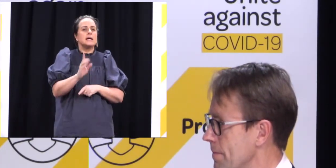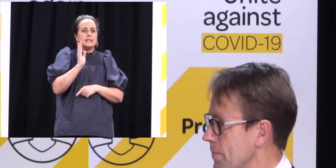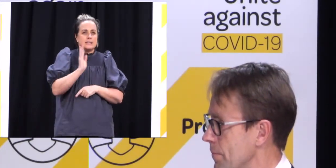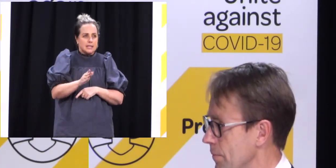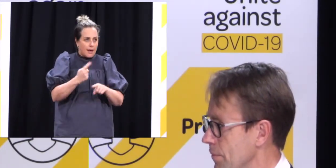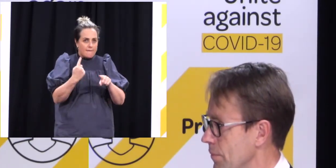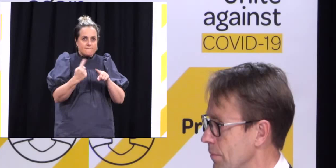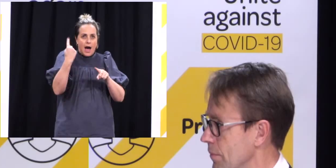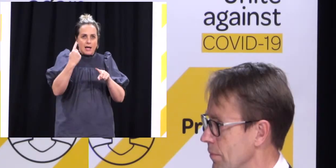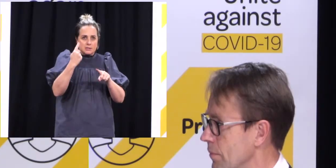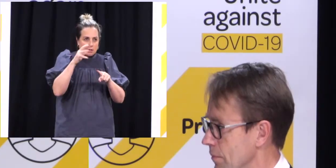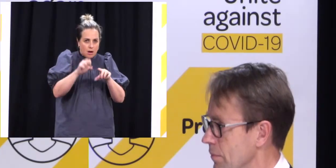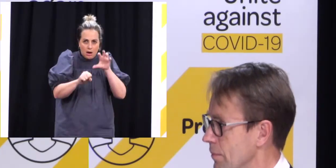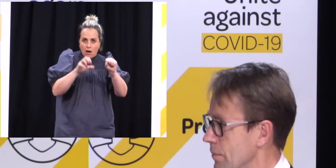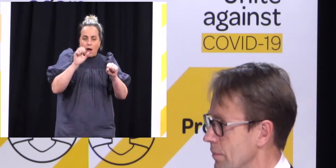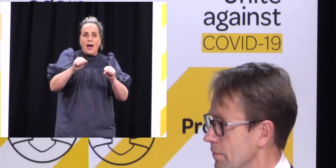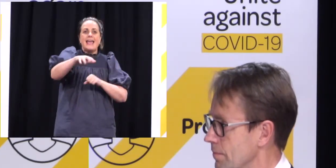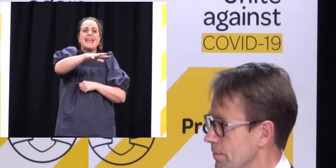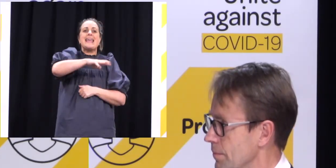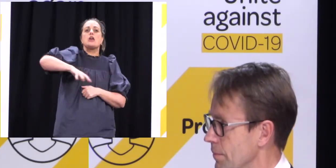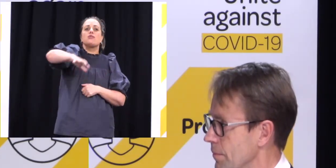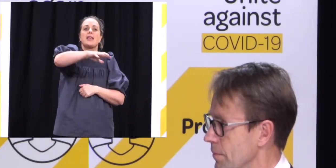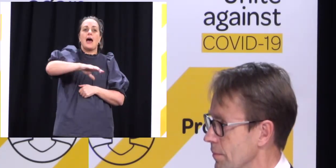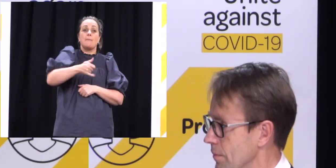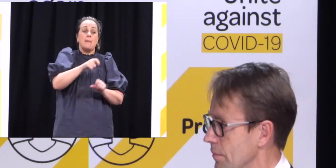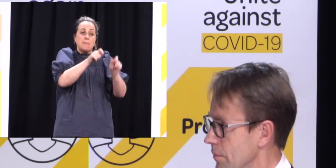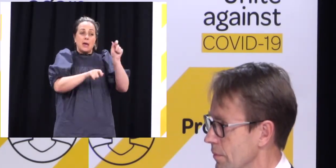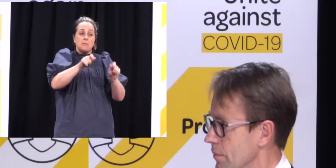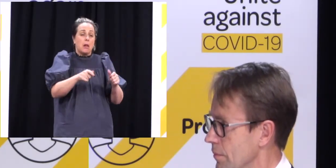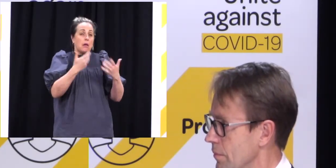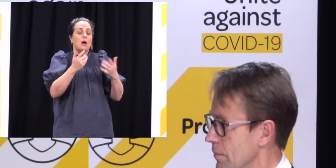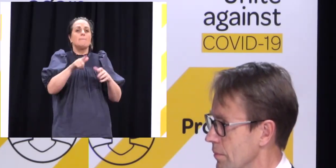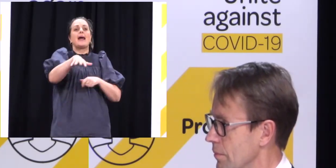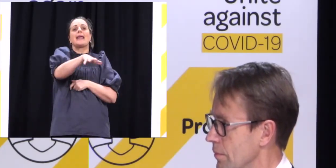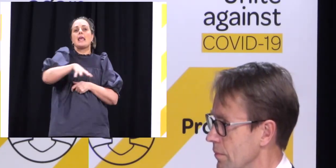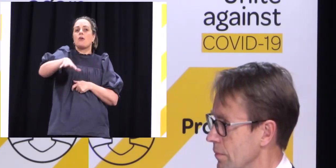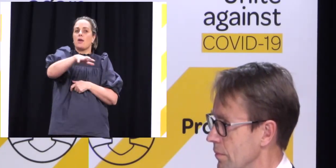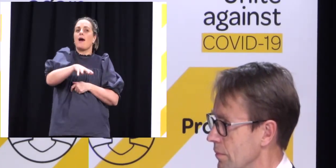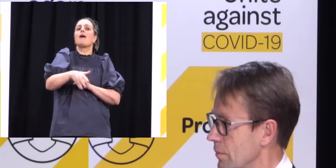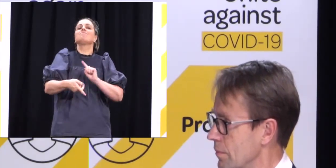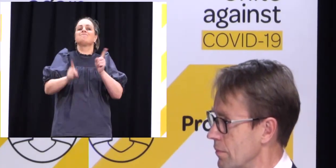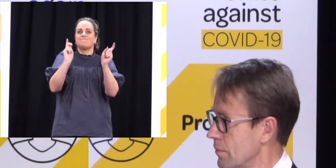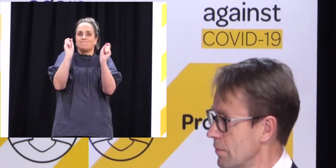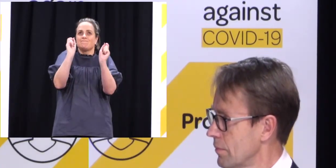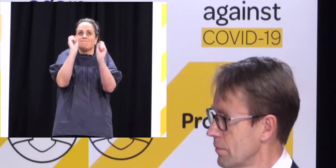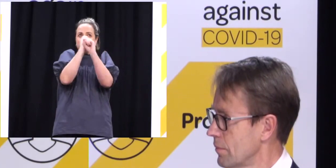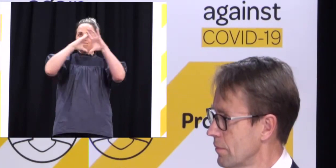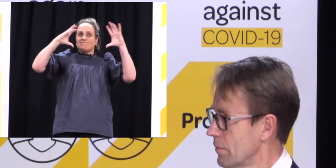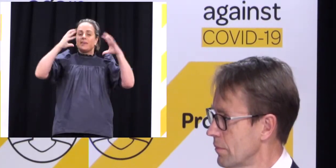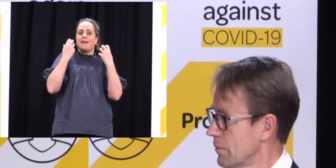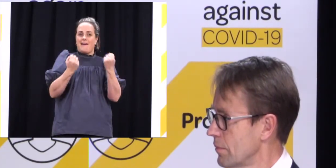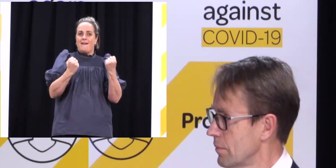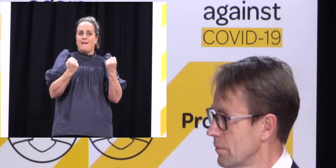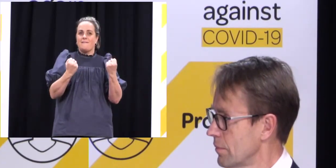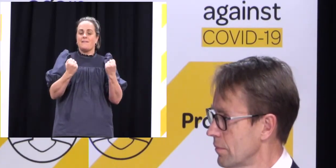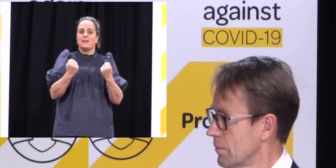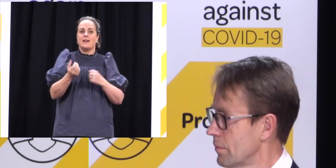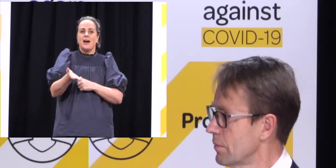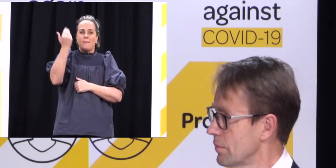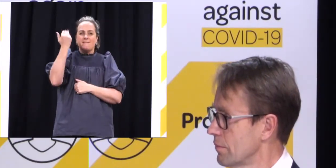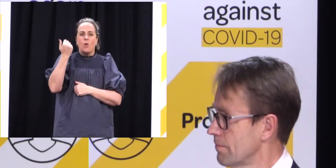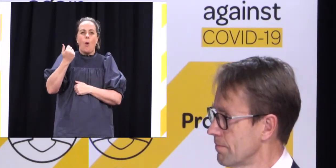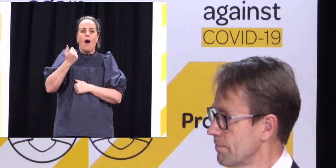quickly identifying location links. Now, that's actually a bit of a difference in perhaps what we've seen in previous outbreaks. We always were driving